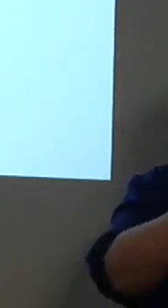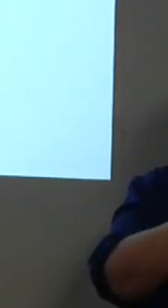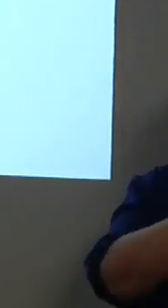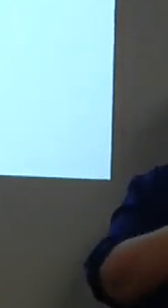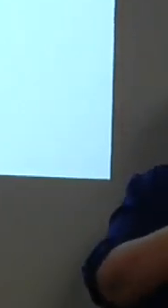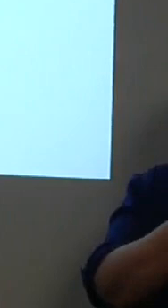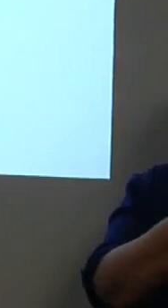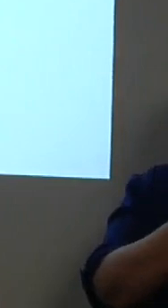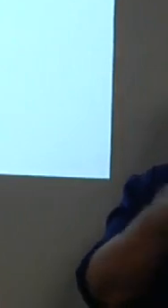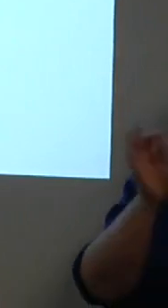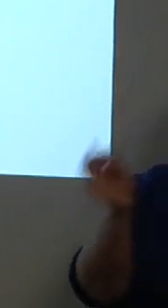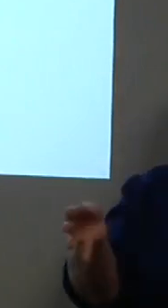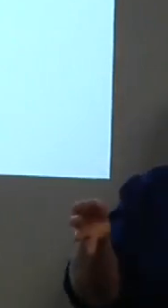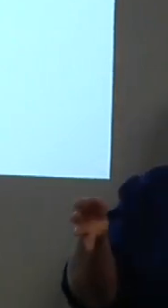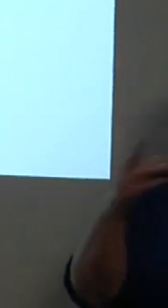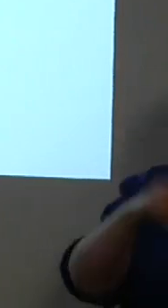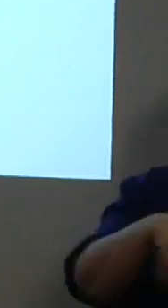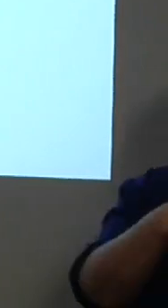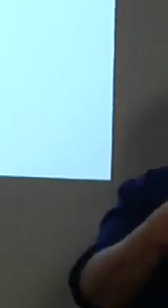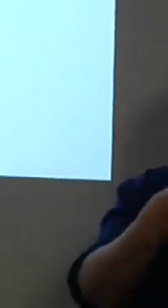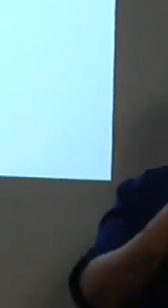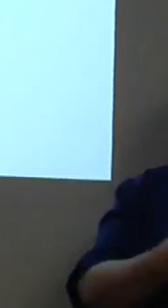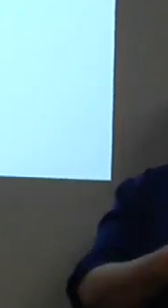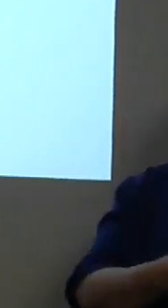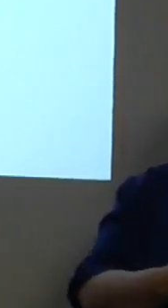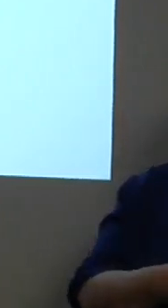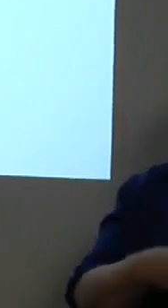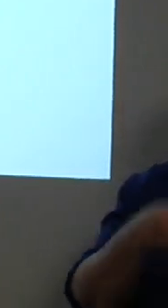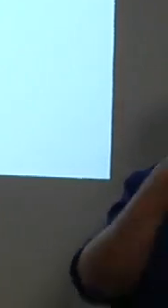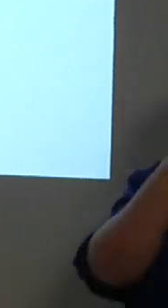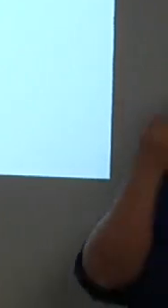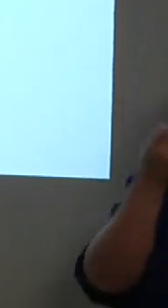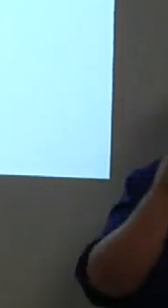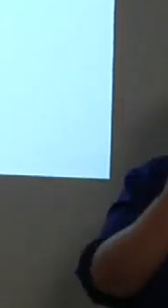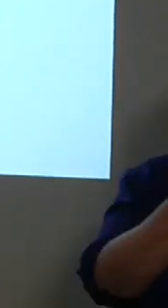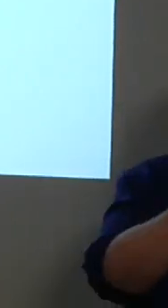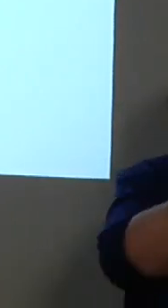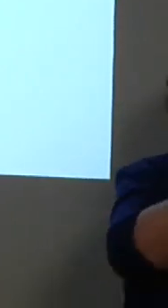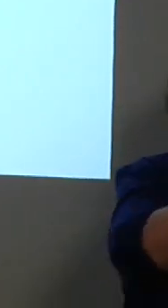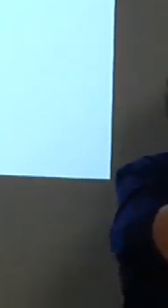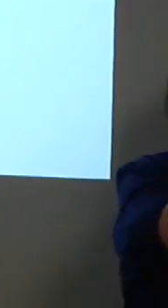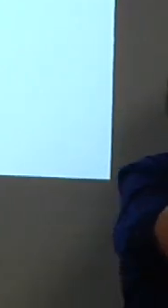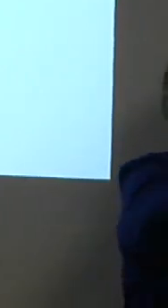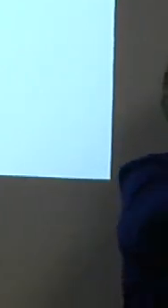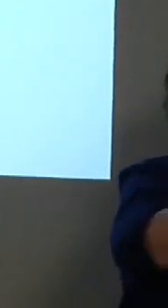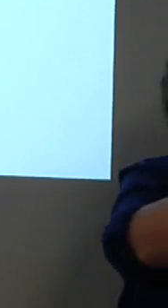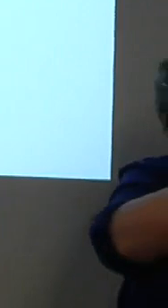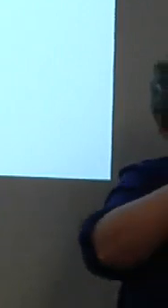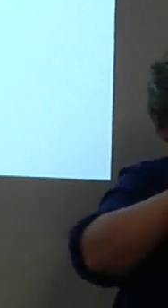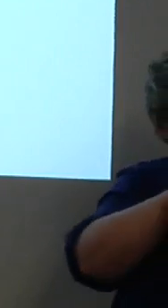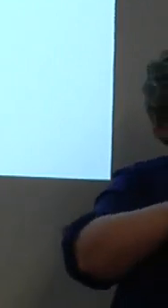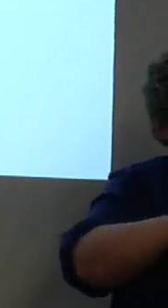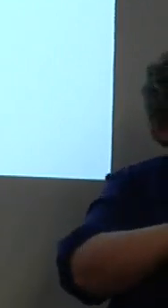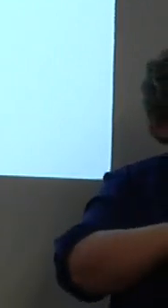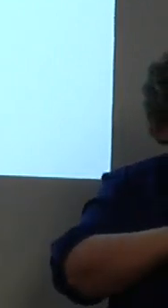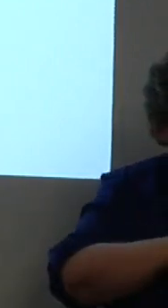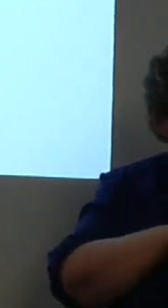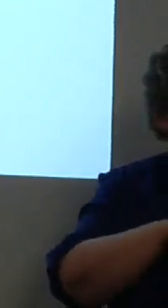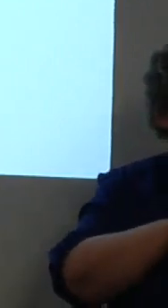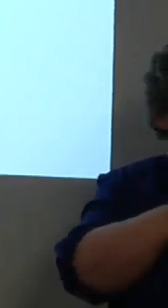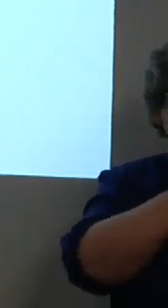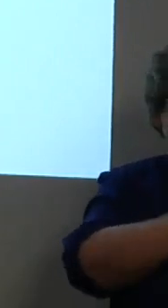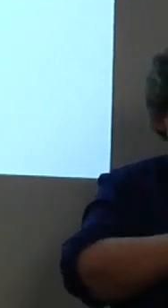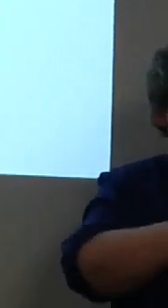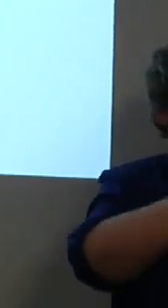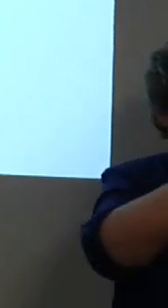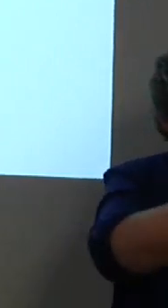individual case studies, but often in part because they are based on real world events that happen. They literally took place, right? So they are a part of the world.